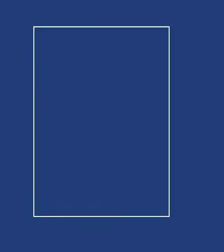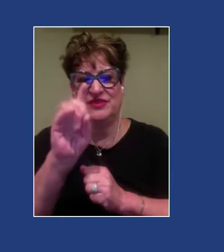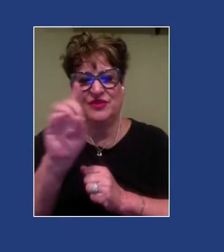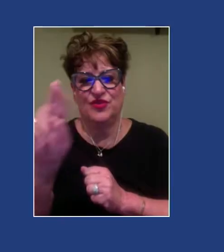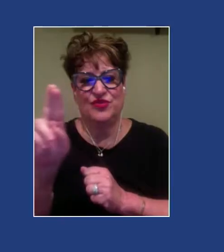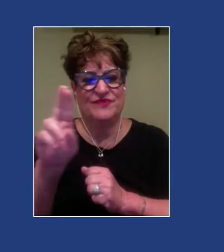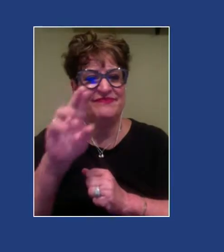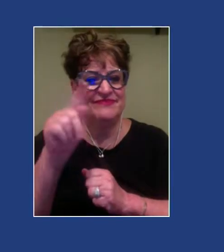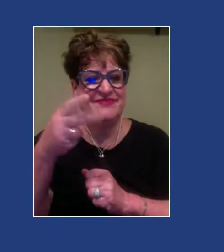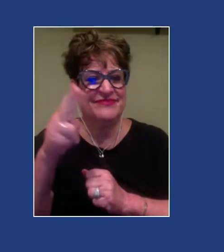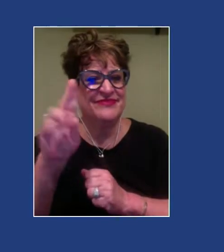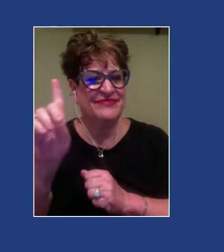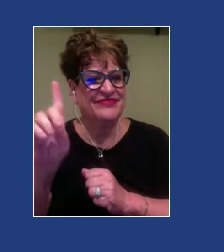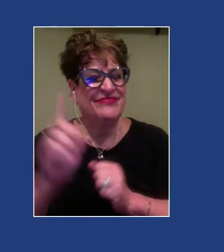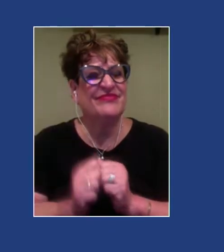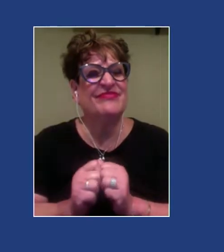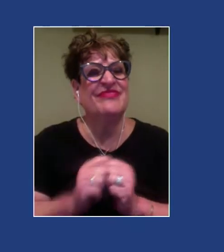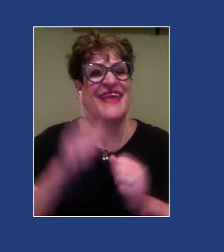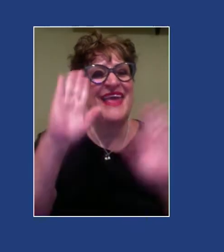Hi there.